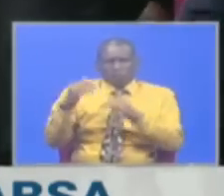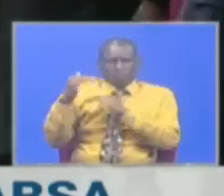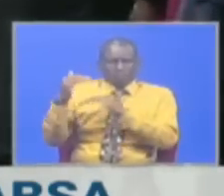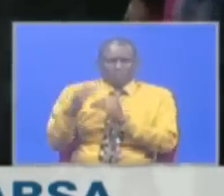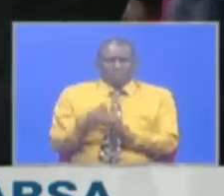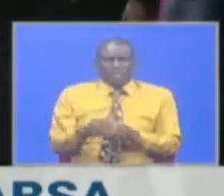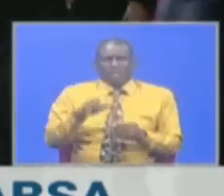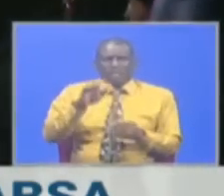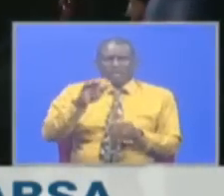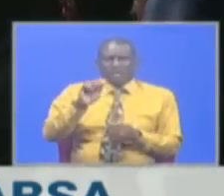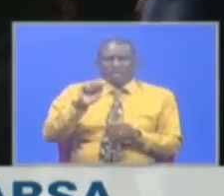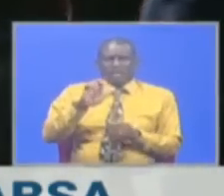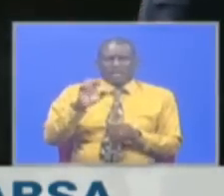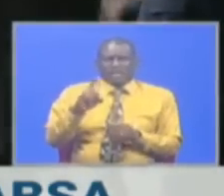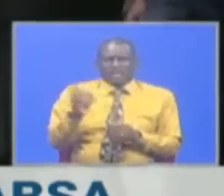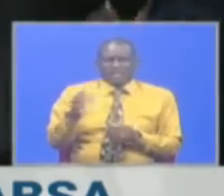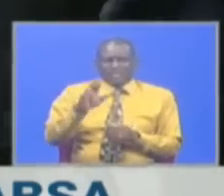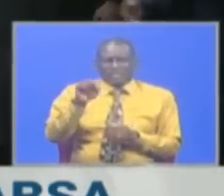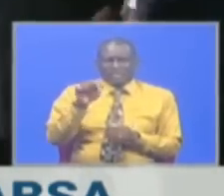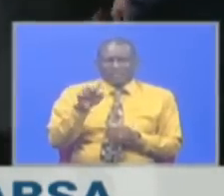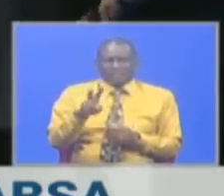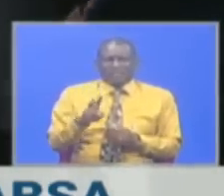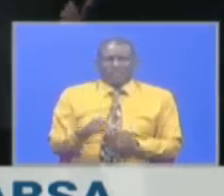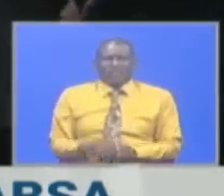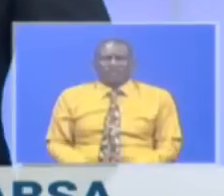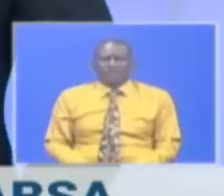Alex Mwangi, NTV.